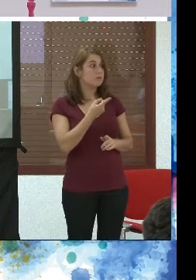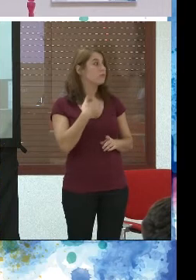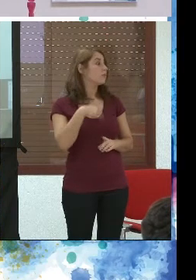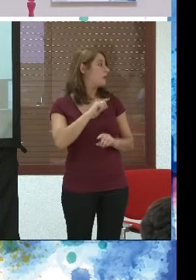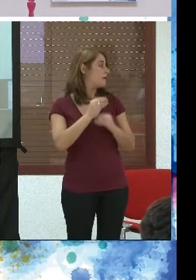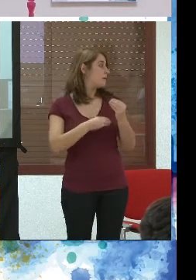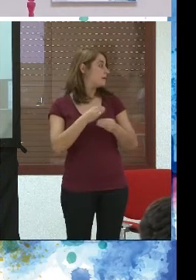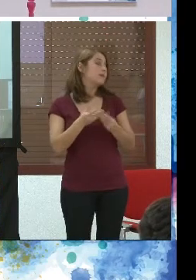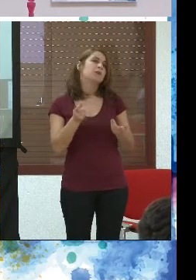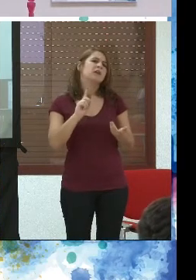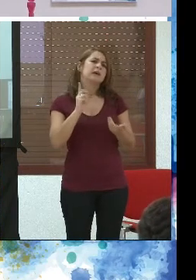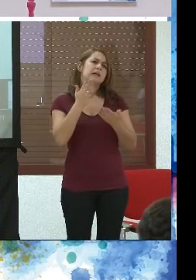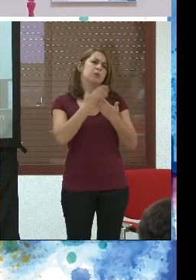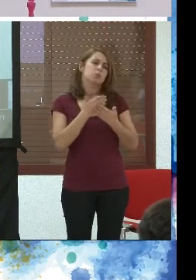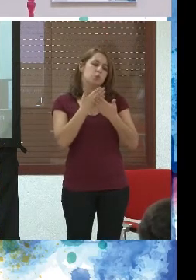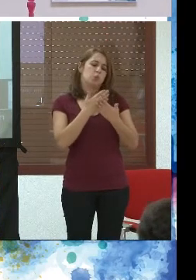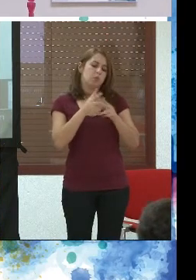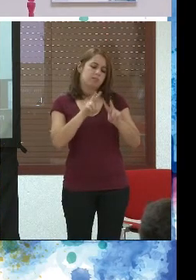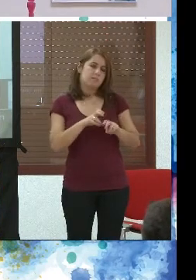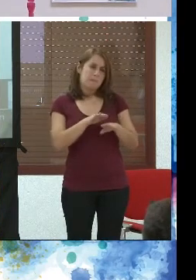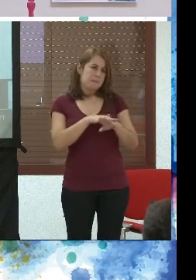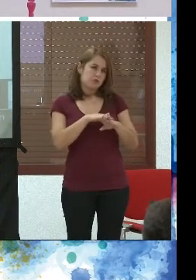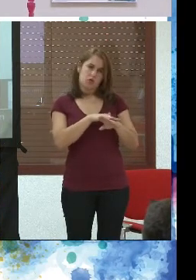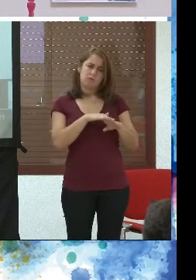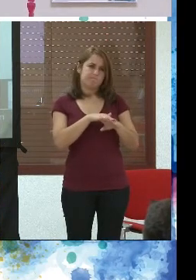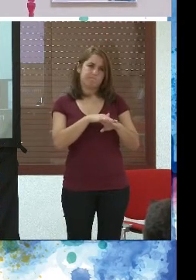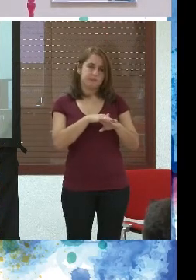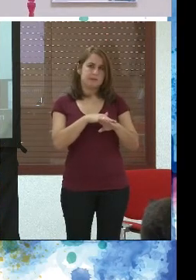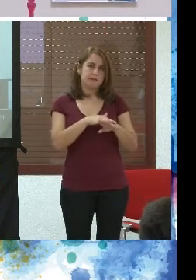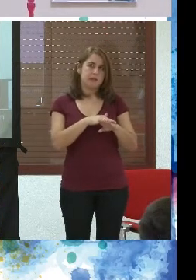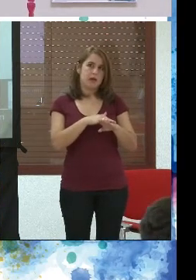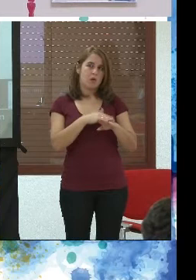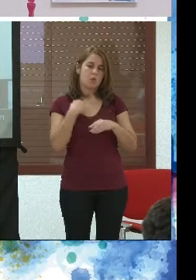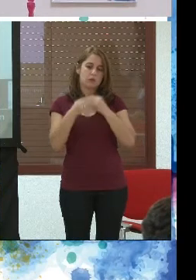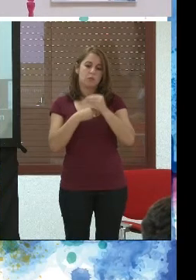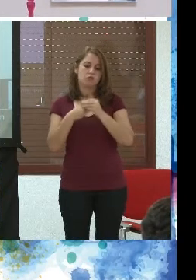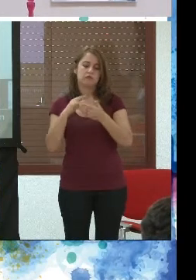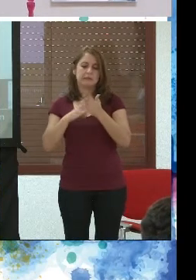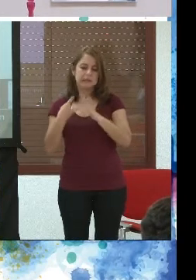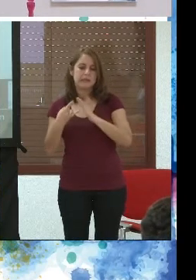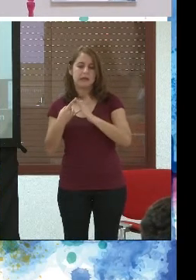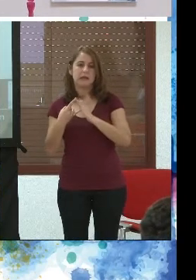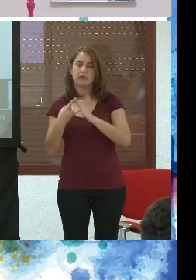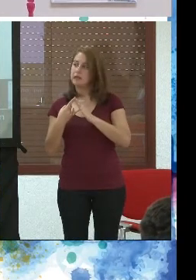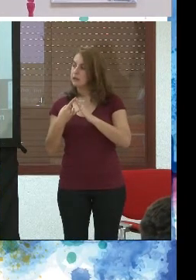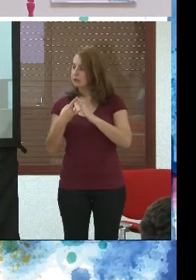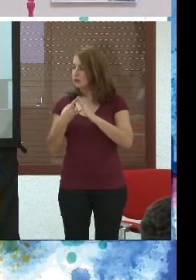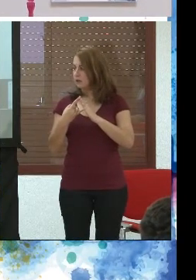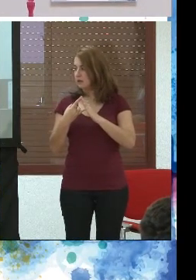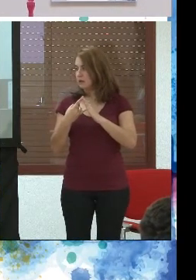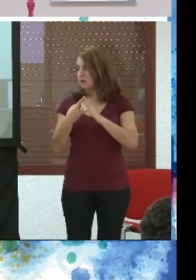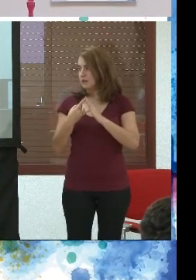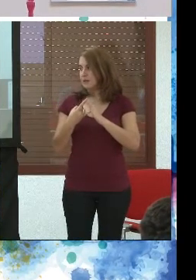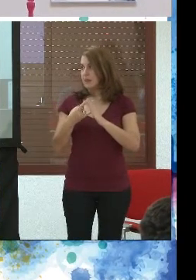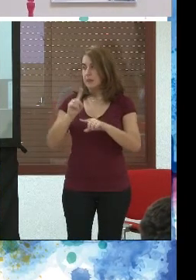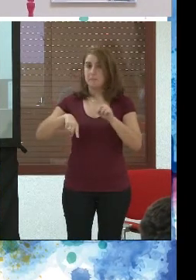before, we carry out more basic studies. We also use philo-lapping when